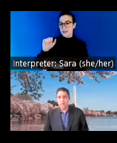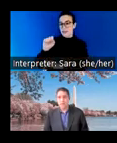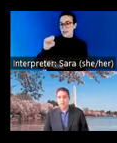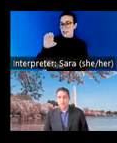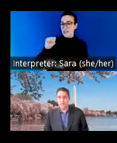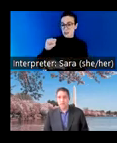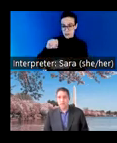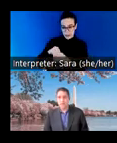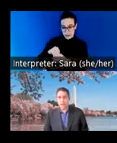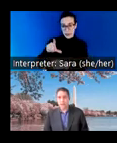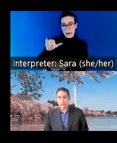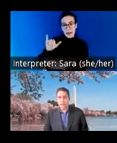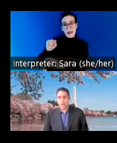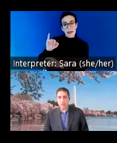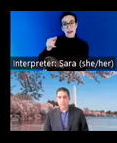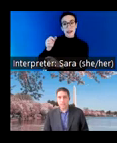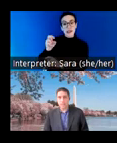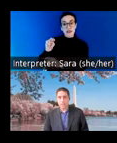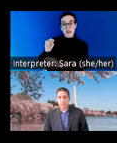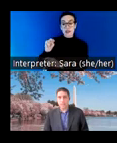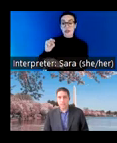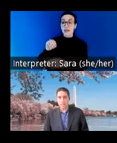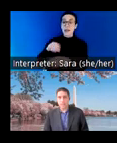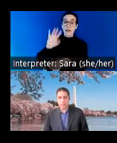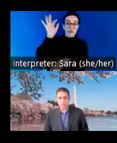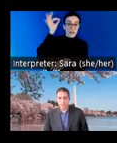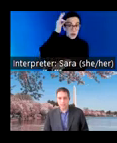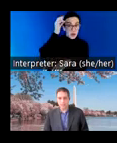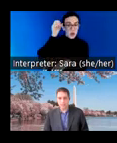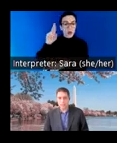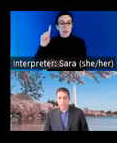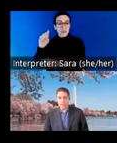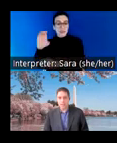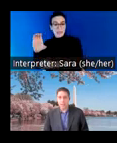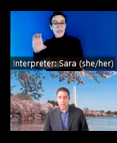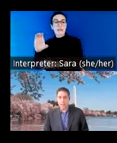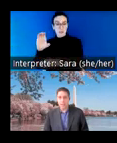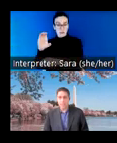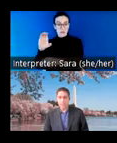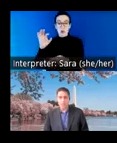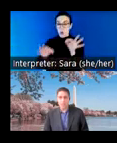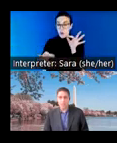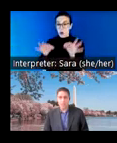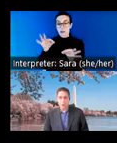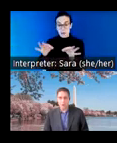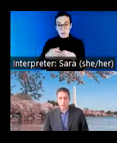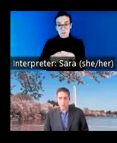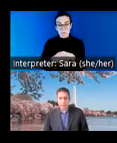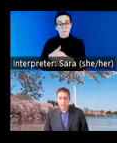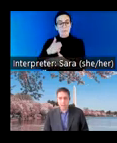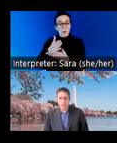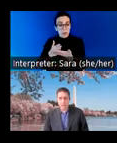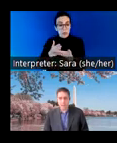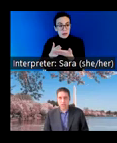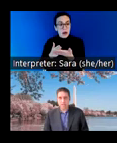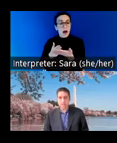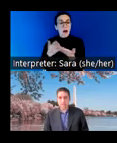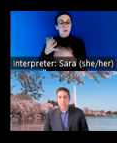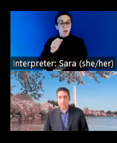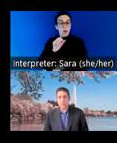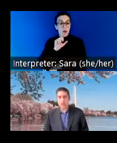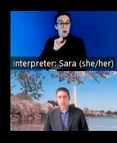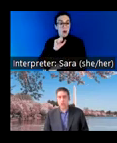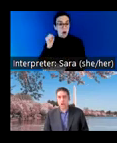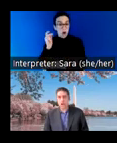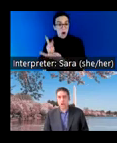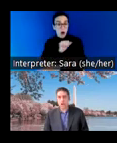litigation in the federal or District of Columbia courts, some of which have been authorized for litigation, some